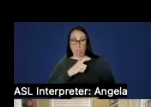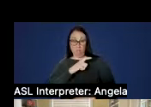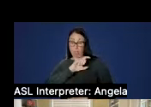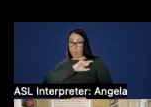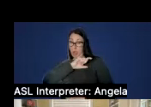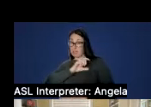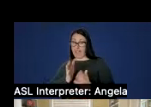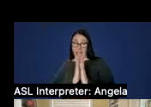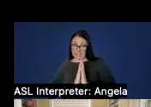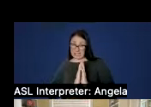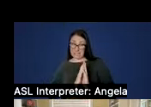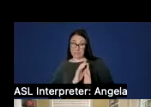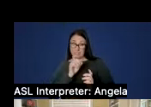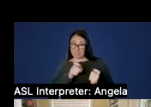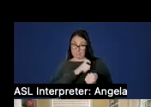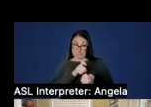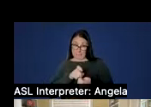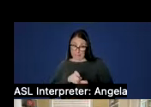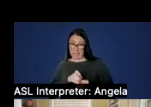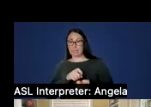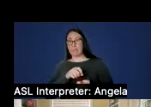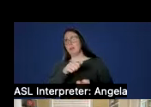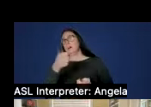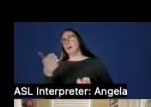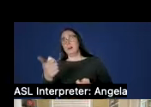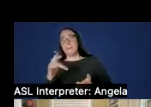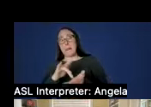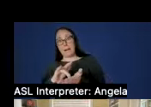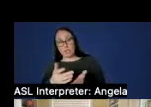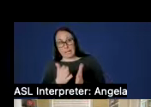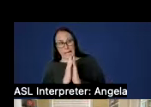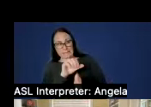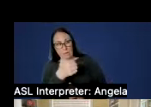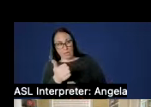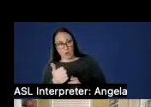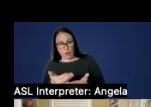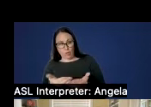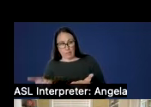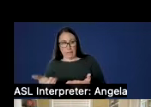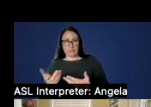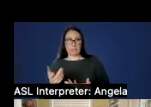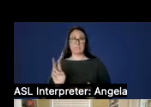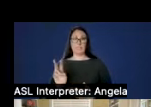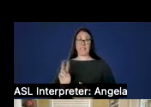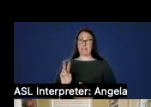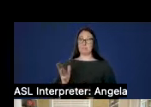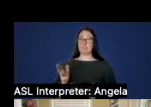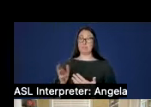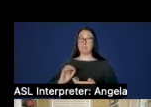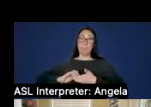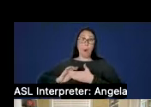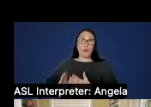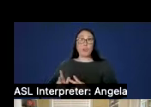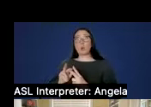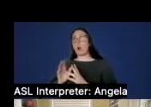folks are going to be asking for something else. Maybe the victim's partner, or, mother or sister or friend, or